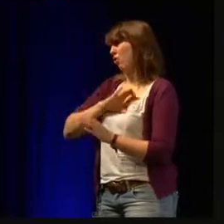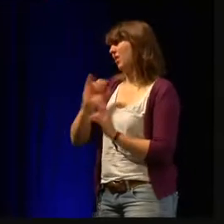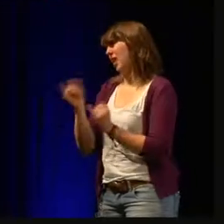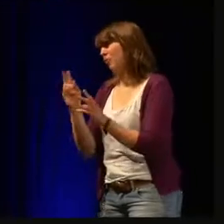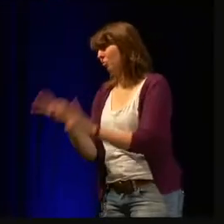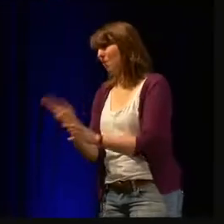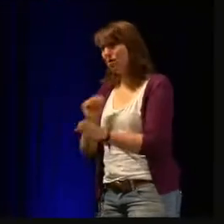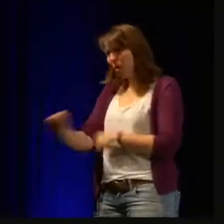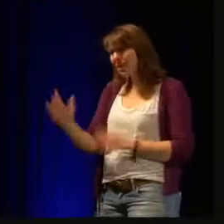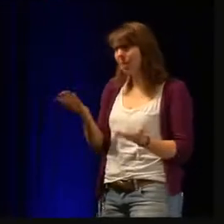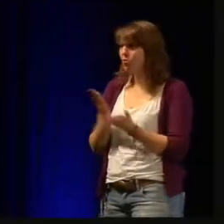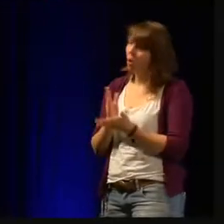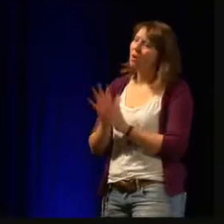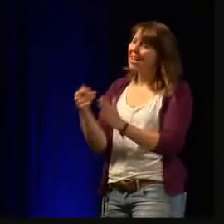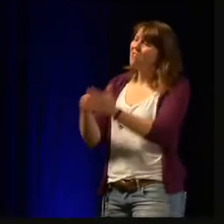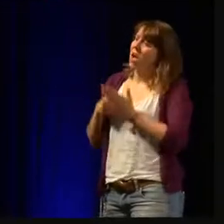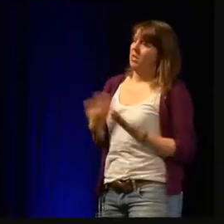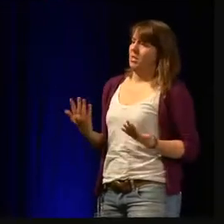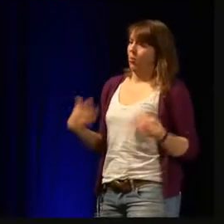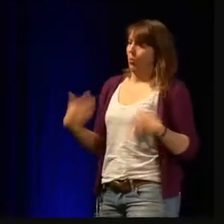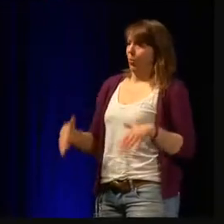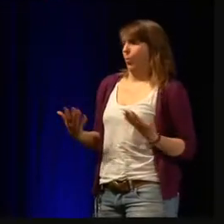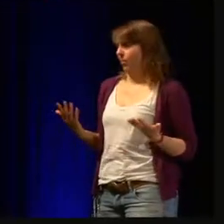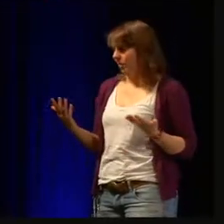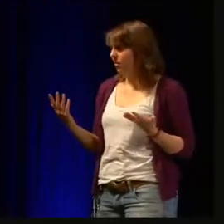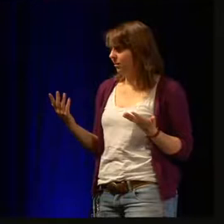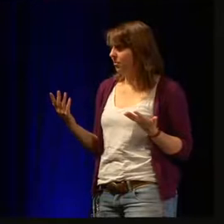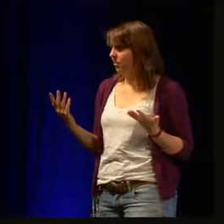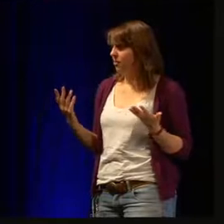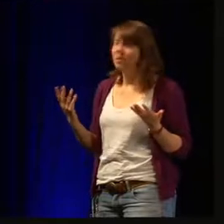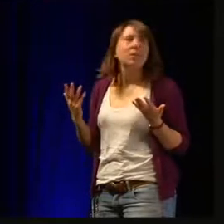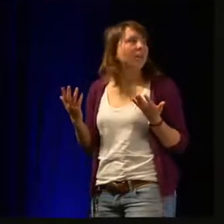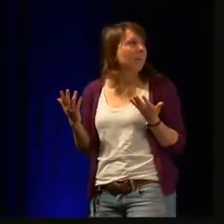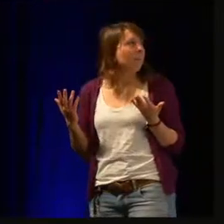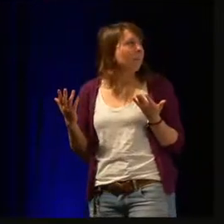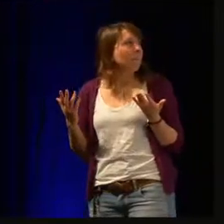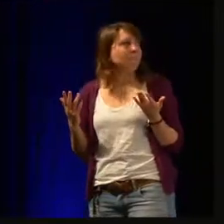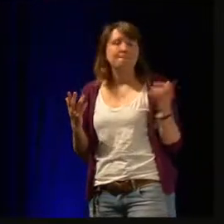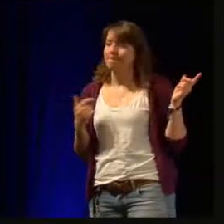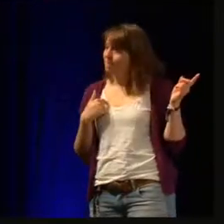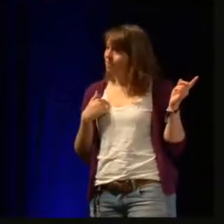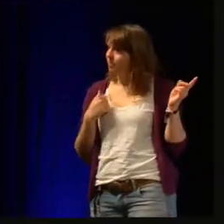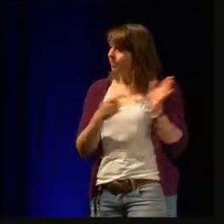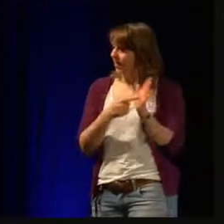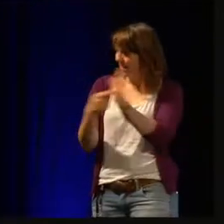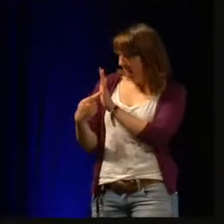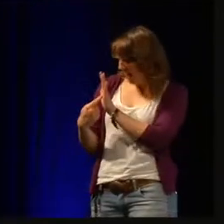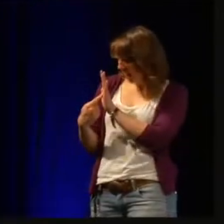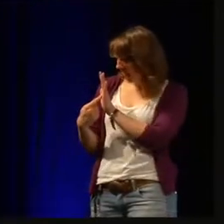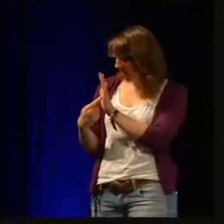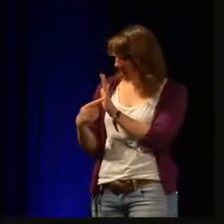Predicting the experience with drugs is not as easy as predicting your gender or sexual